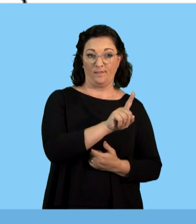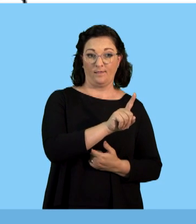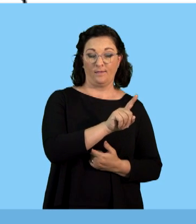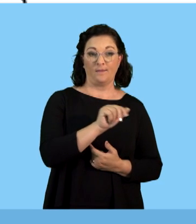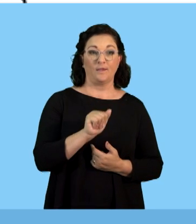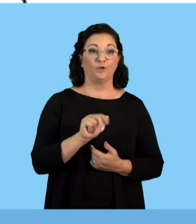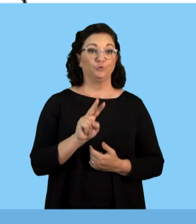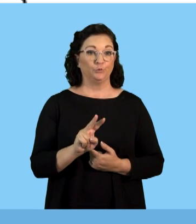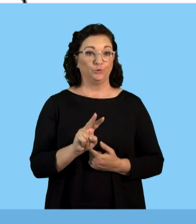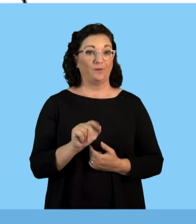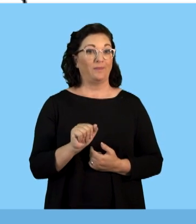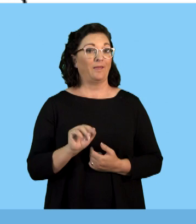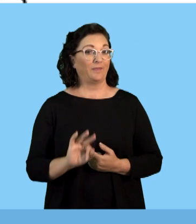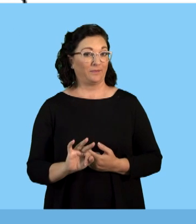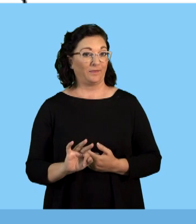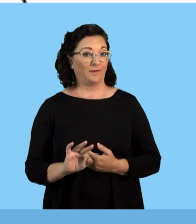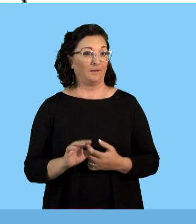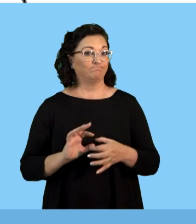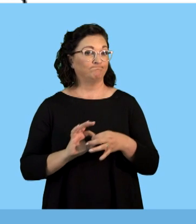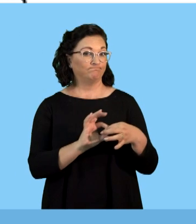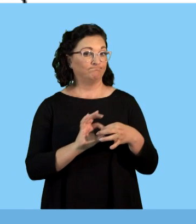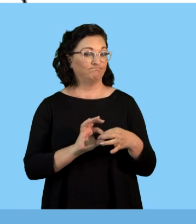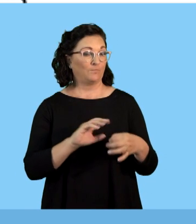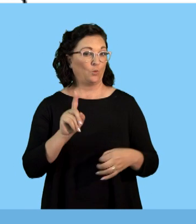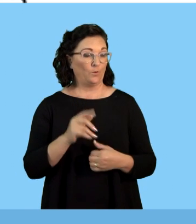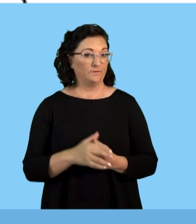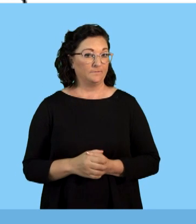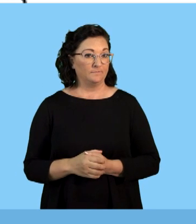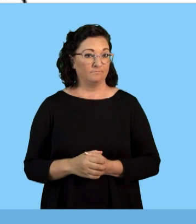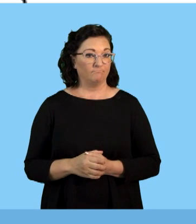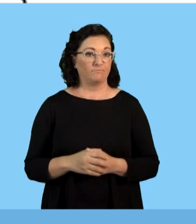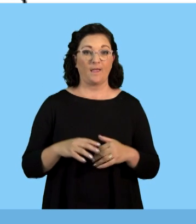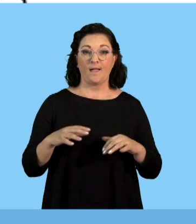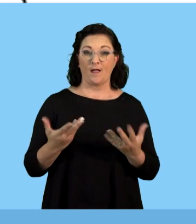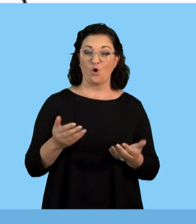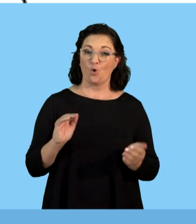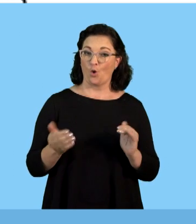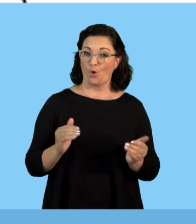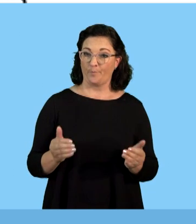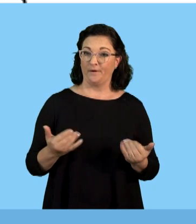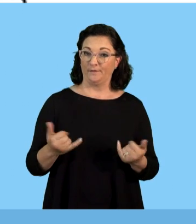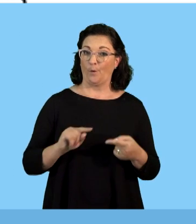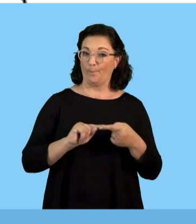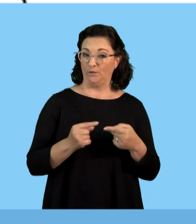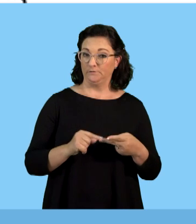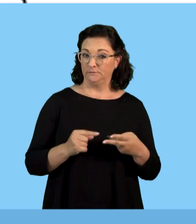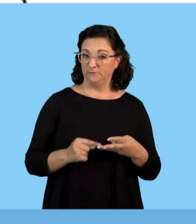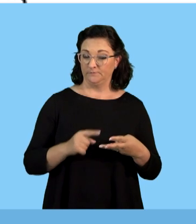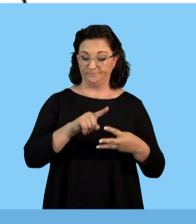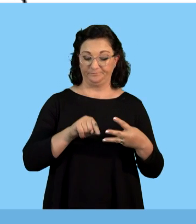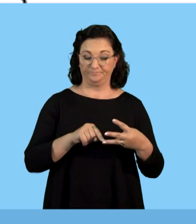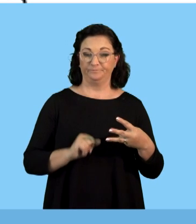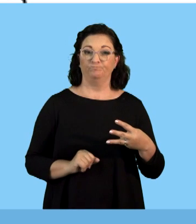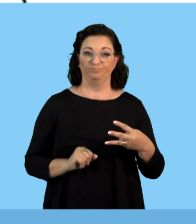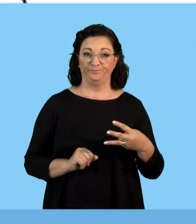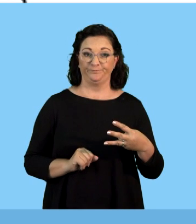on A1, A2, and A3? In other words, how do these current strength compare at these points in the